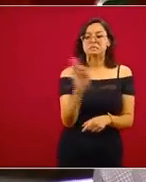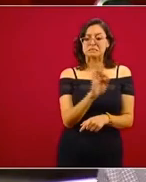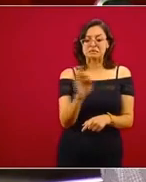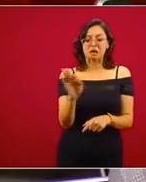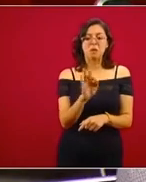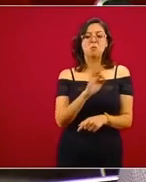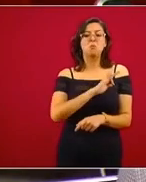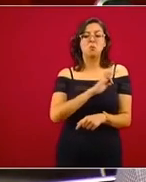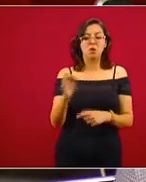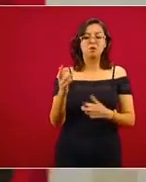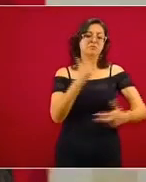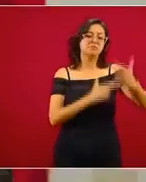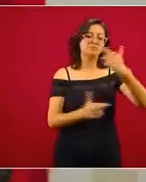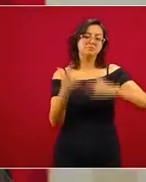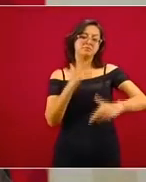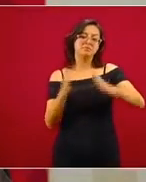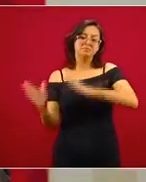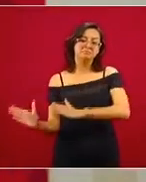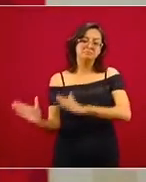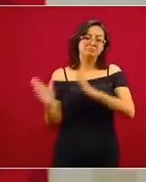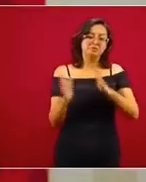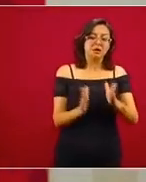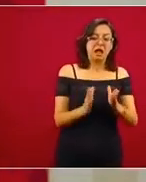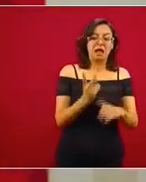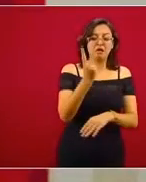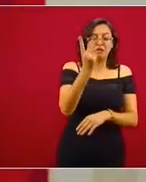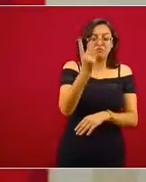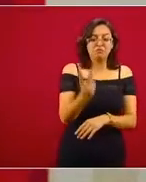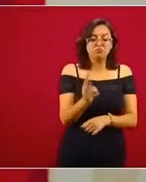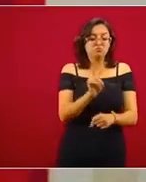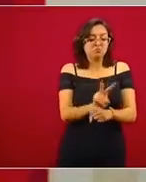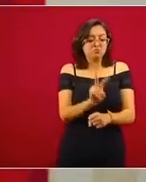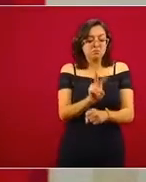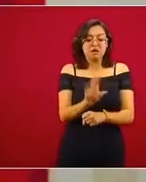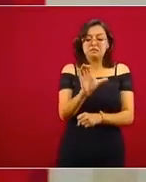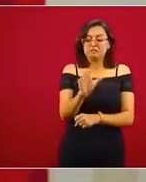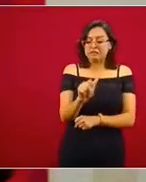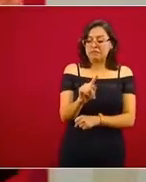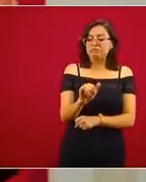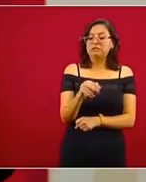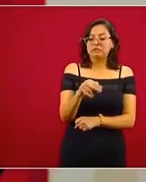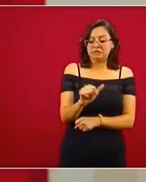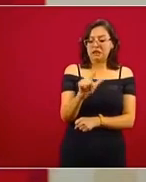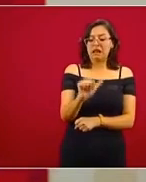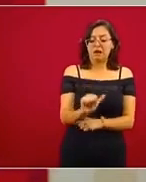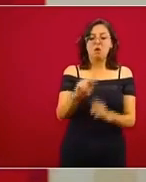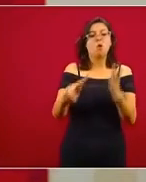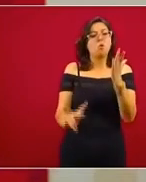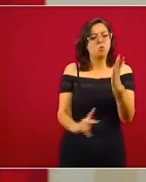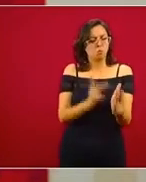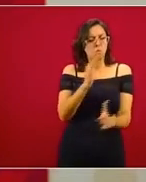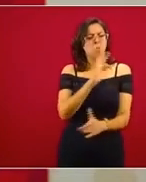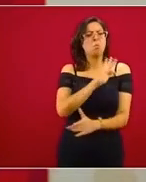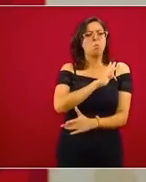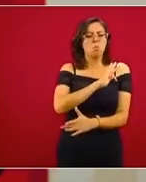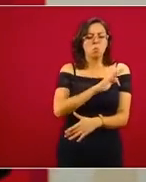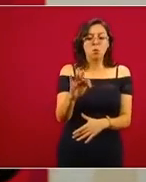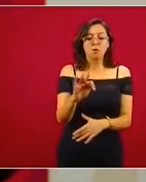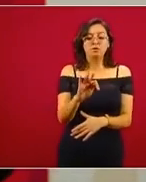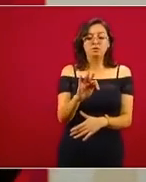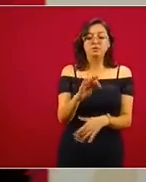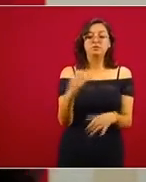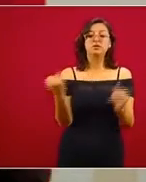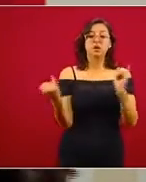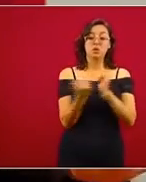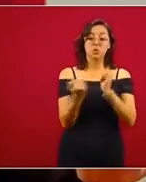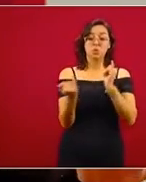the speed of cases per day, and that could be useful to reactivate our